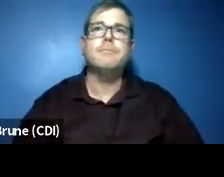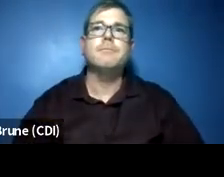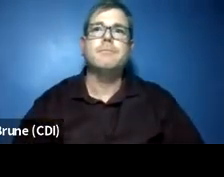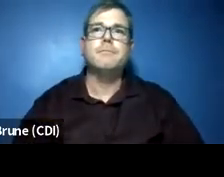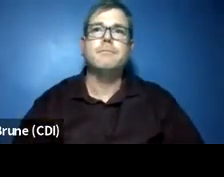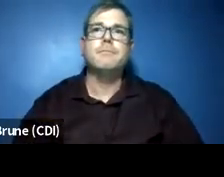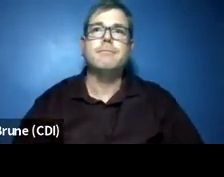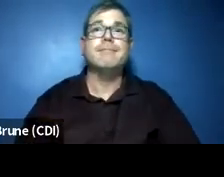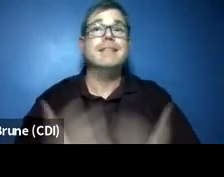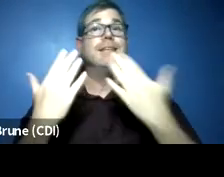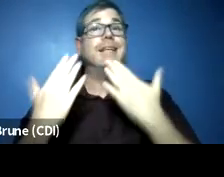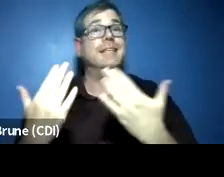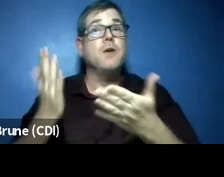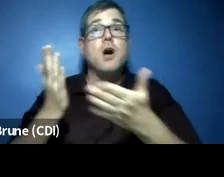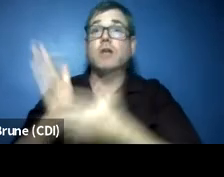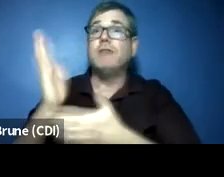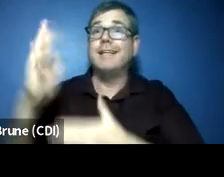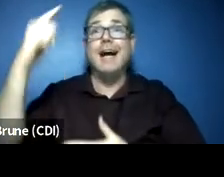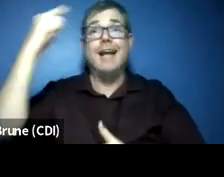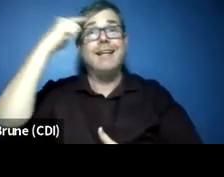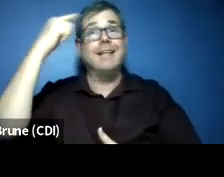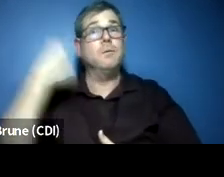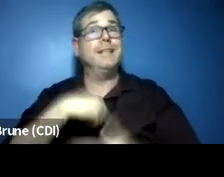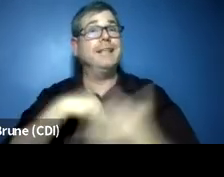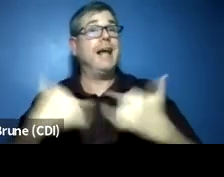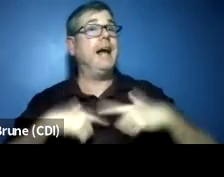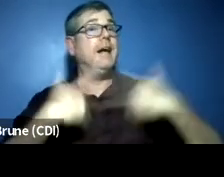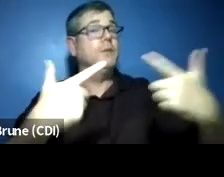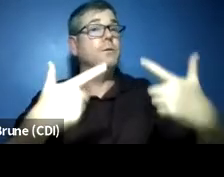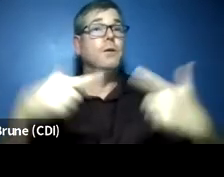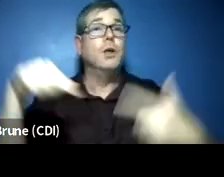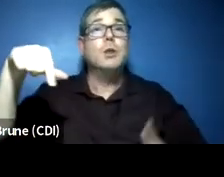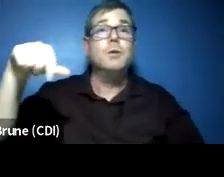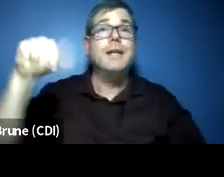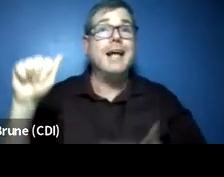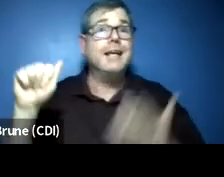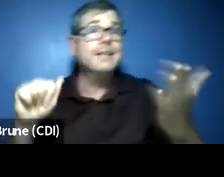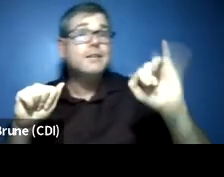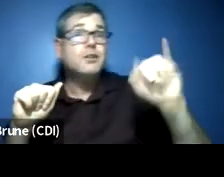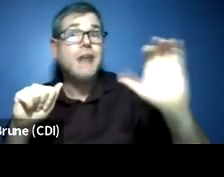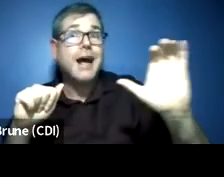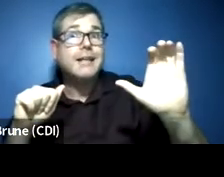All right, I think we can go to the Q&A, and I believe, Jack, you're moderating it.